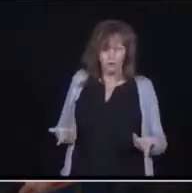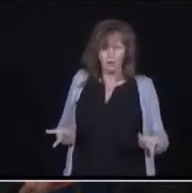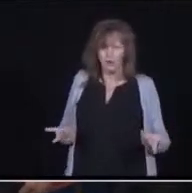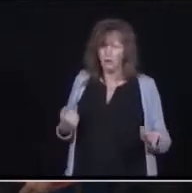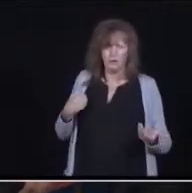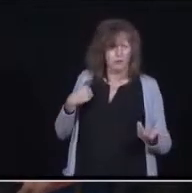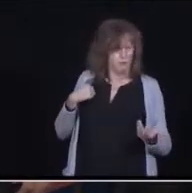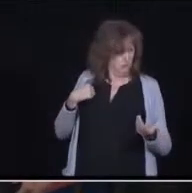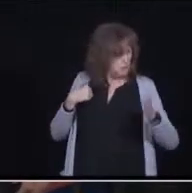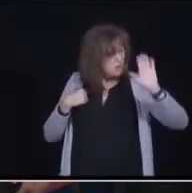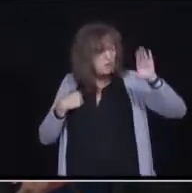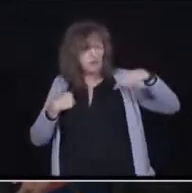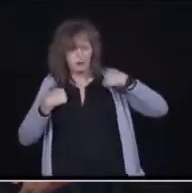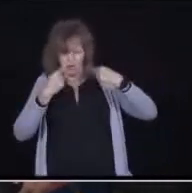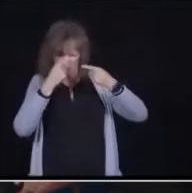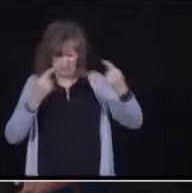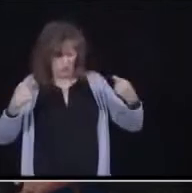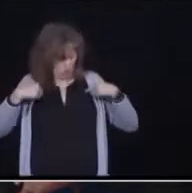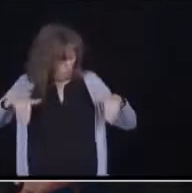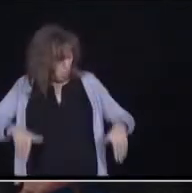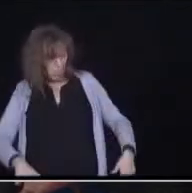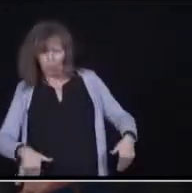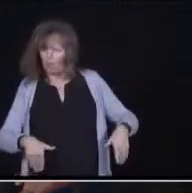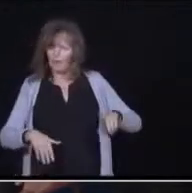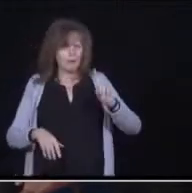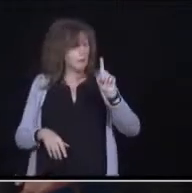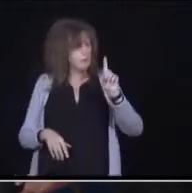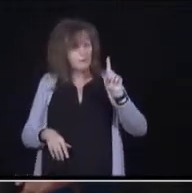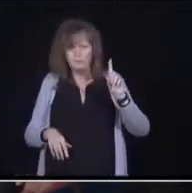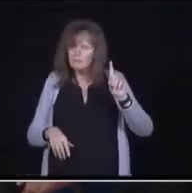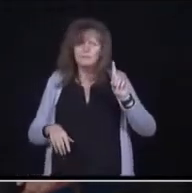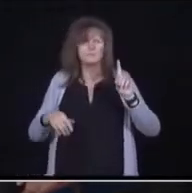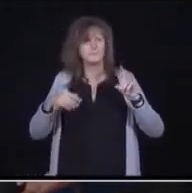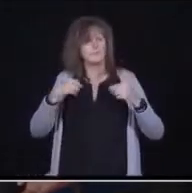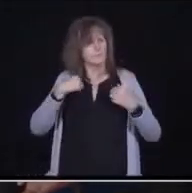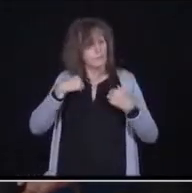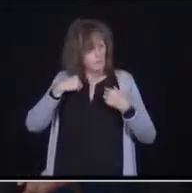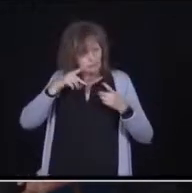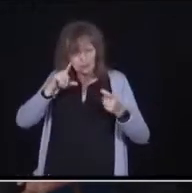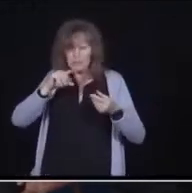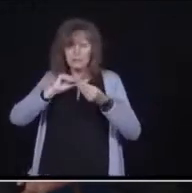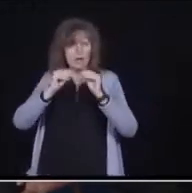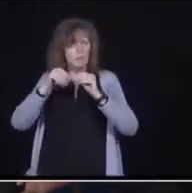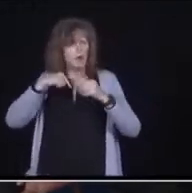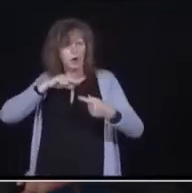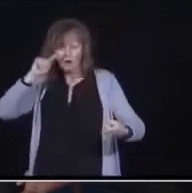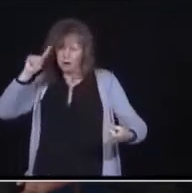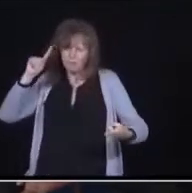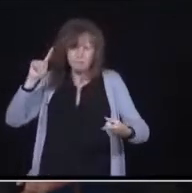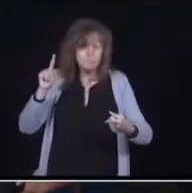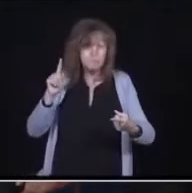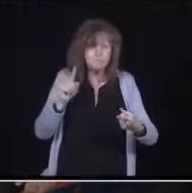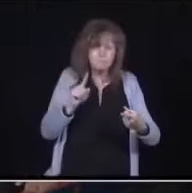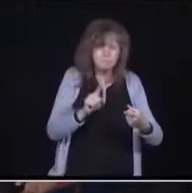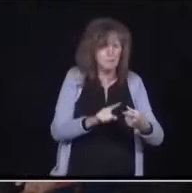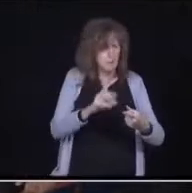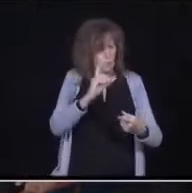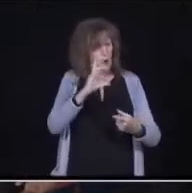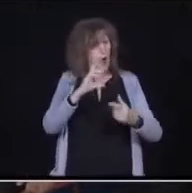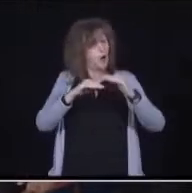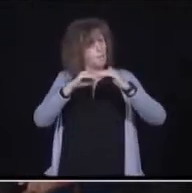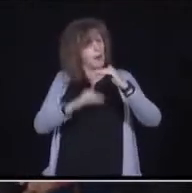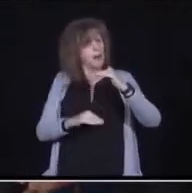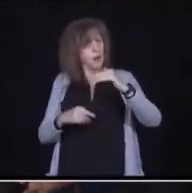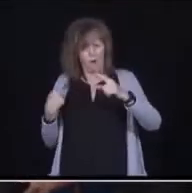guard. We had some of the lowest cases. We're under 100 for weeks, and literally overnight, as I was mentioning up